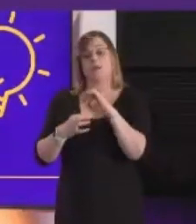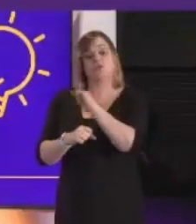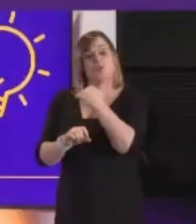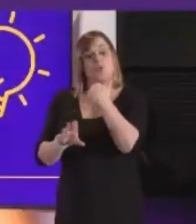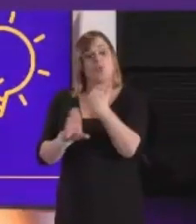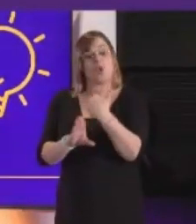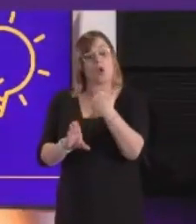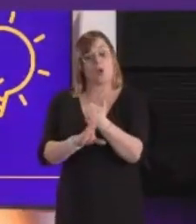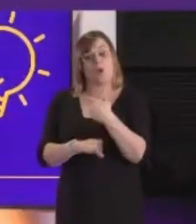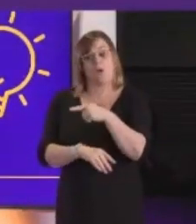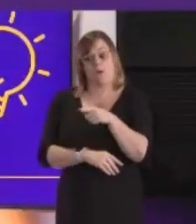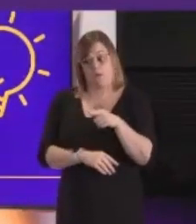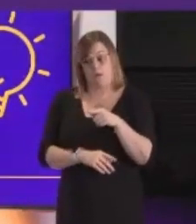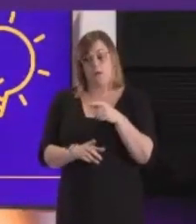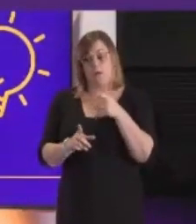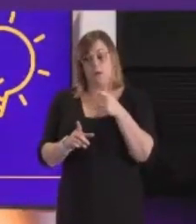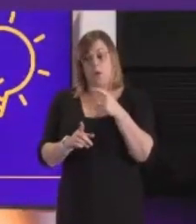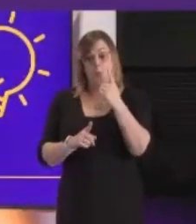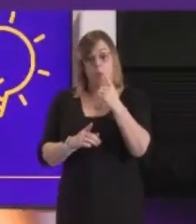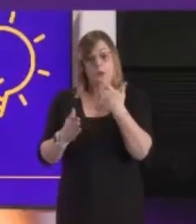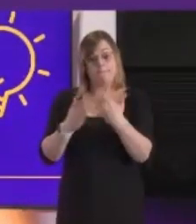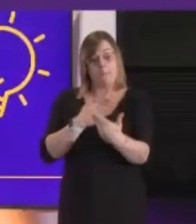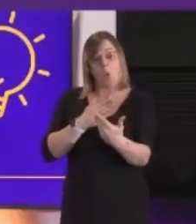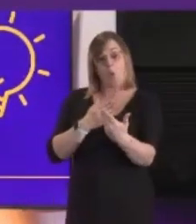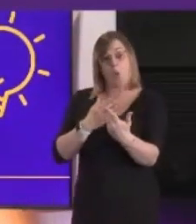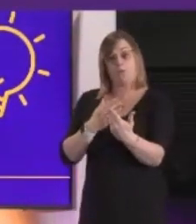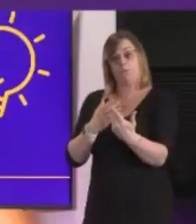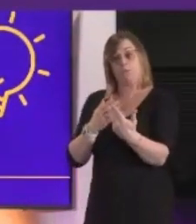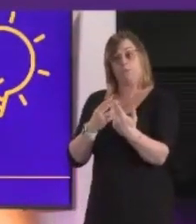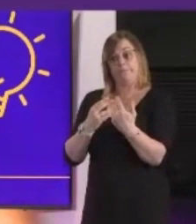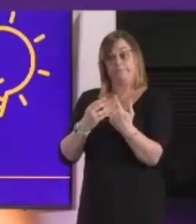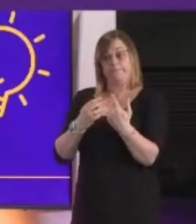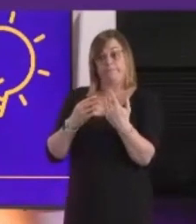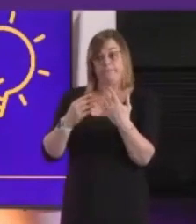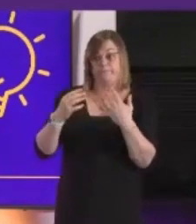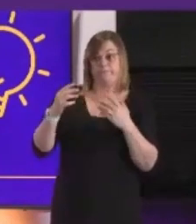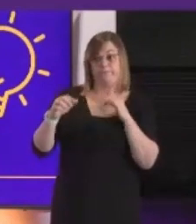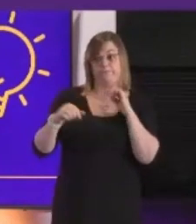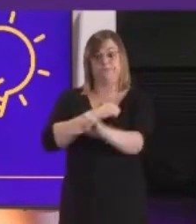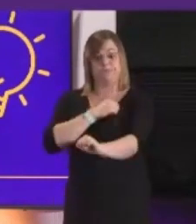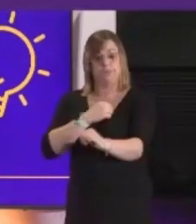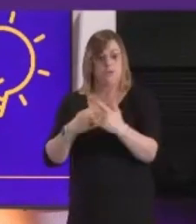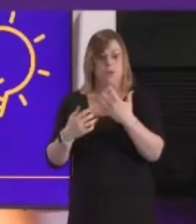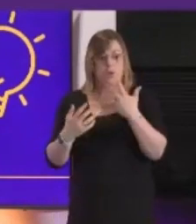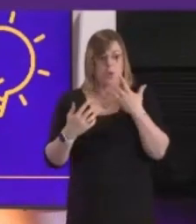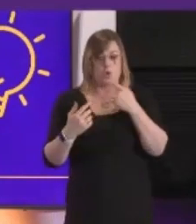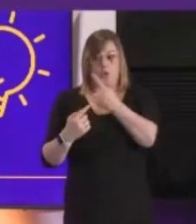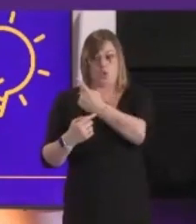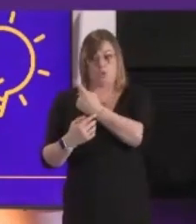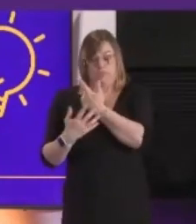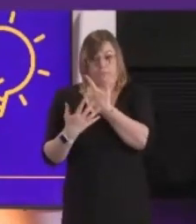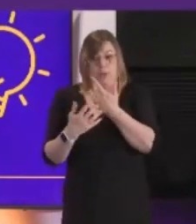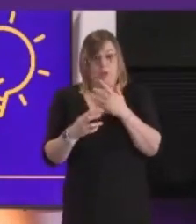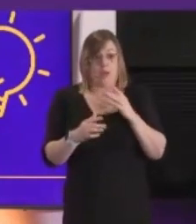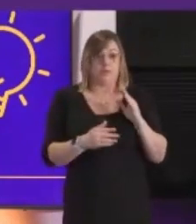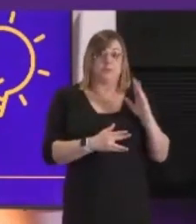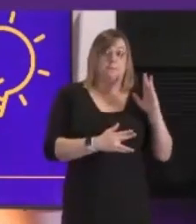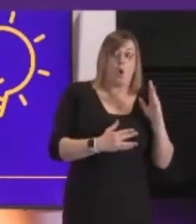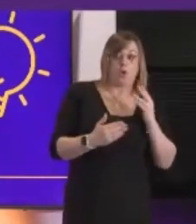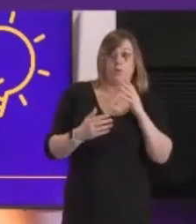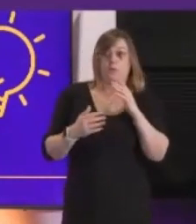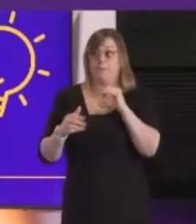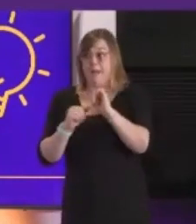in particular, is one more dominant than the other? Is there more Spock? Are we more Spock than Homer? How does that play out in the sense of that change?